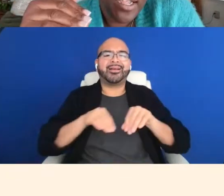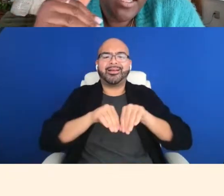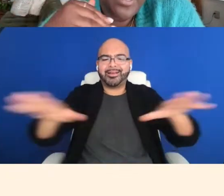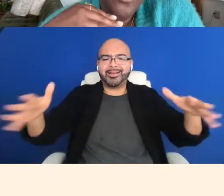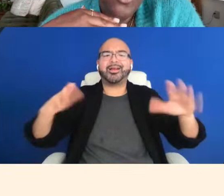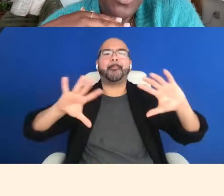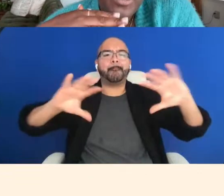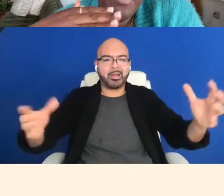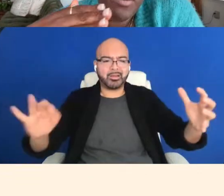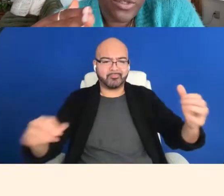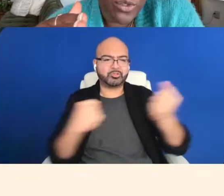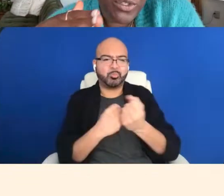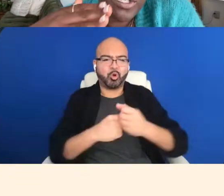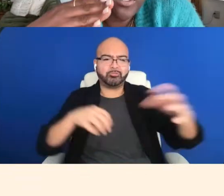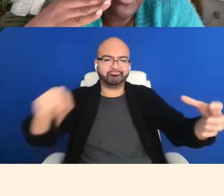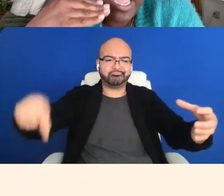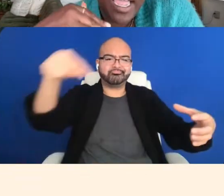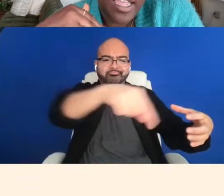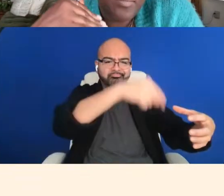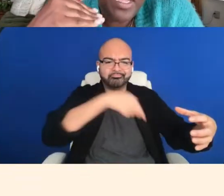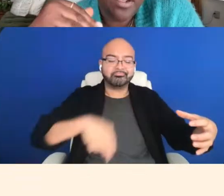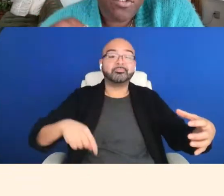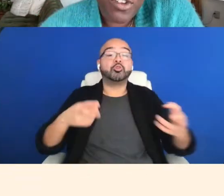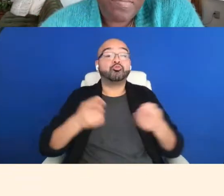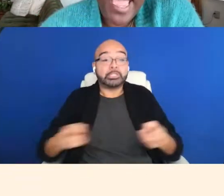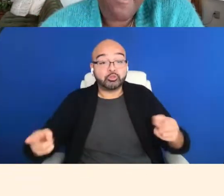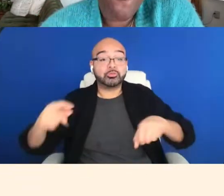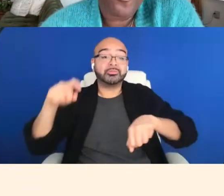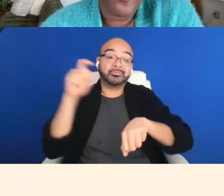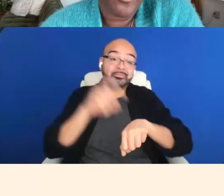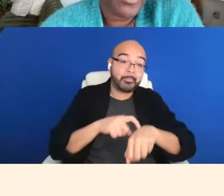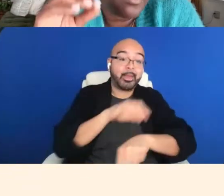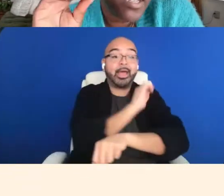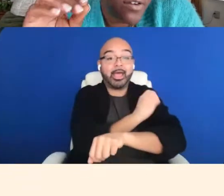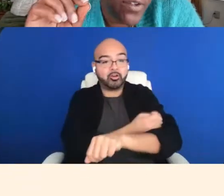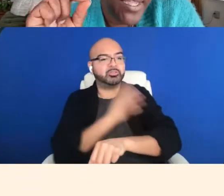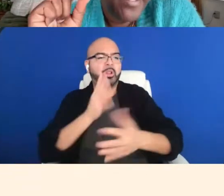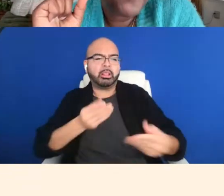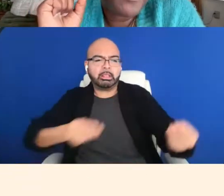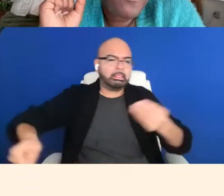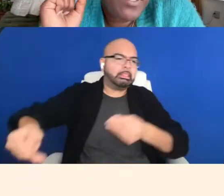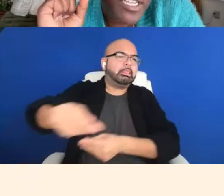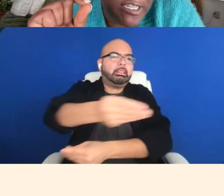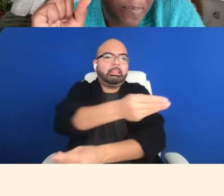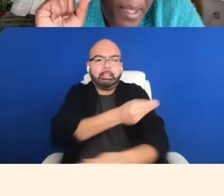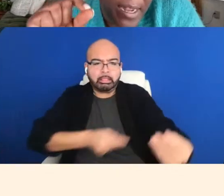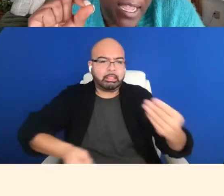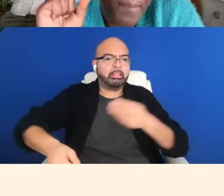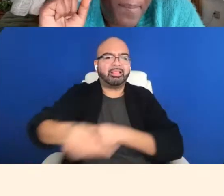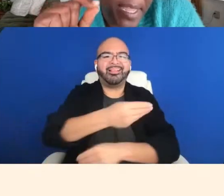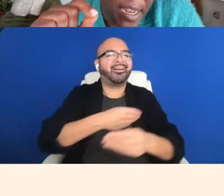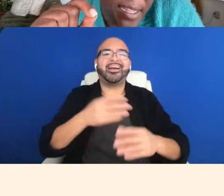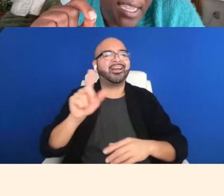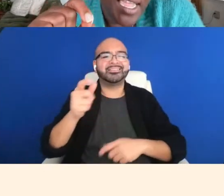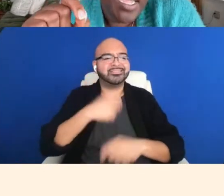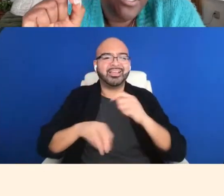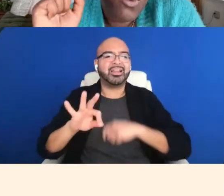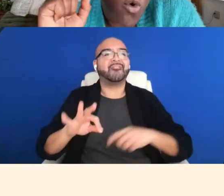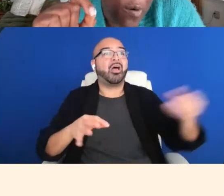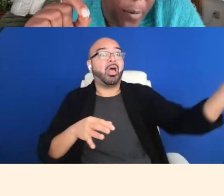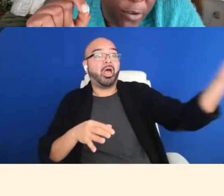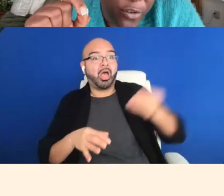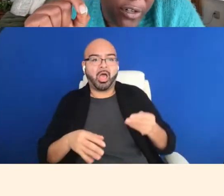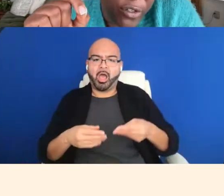supported that circulate resources, time, energy back and forth between itself, instead of it dissipating immediately